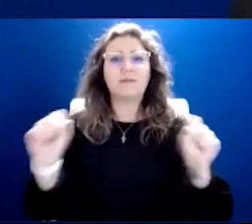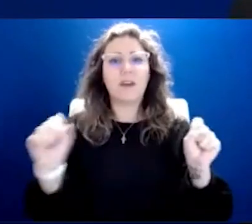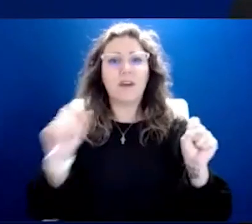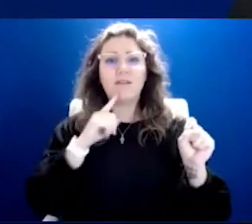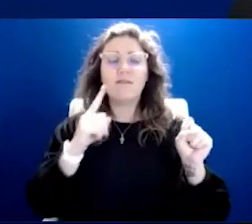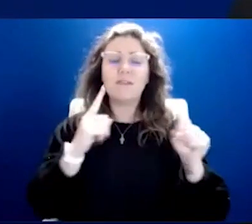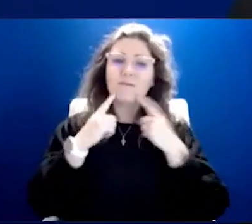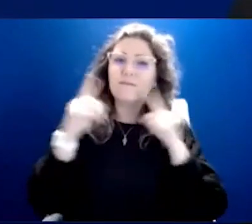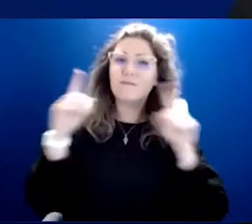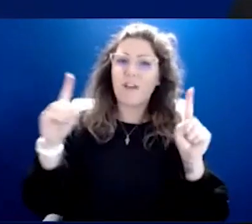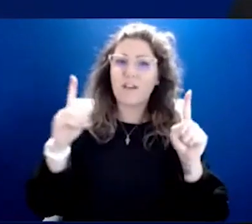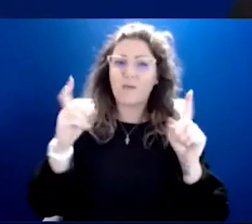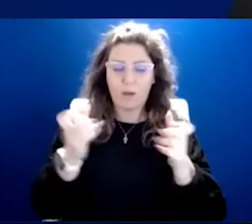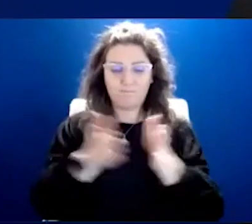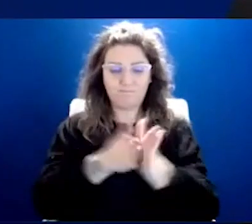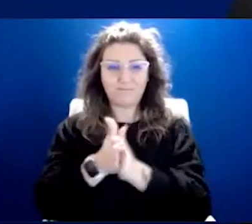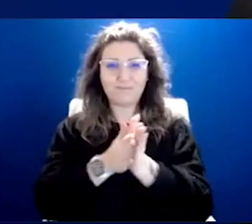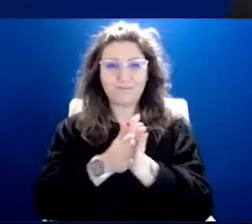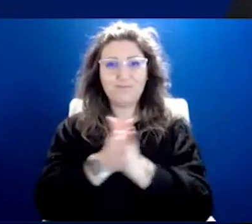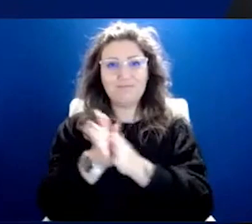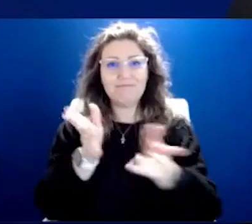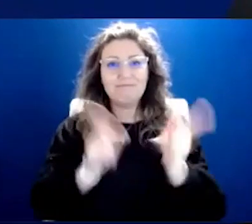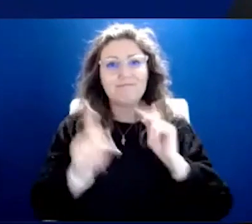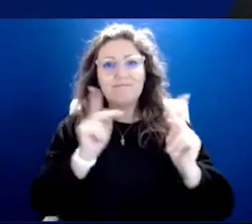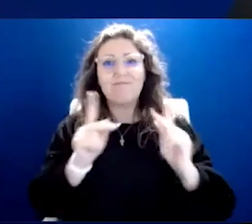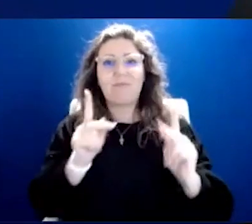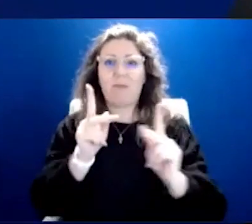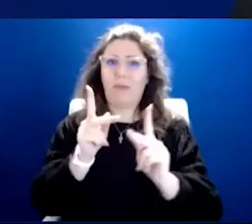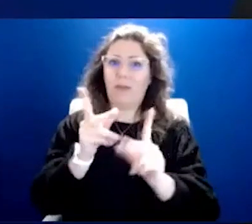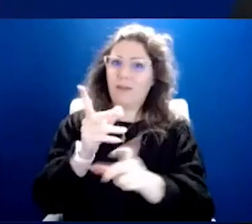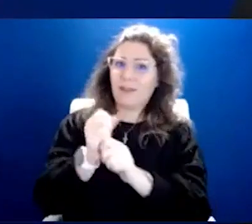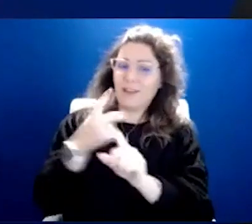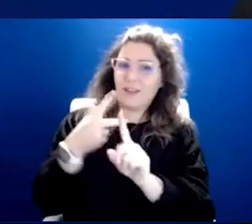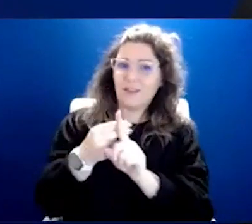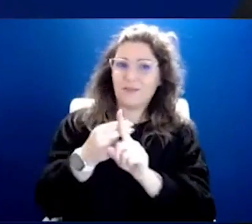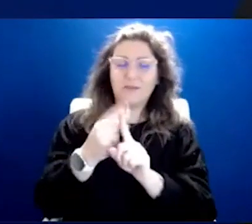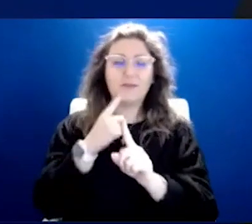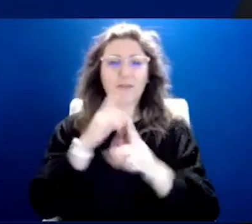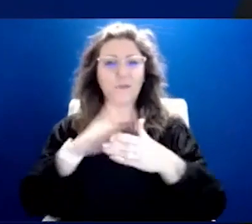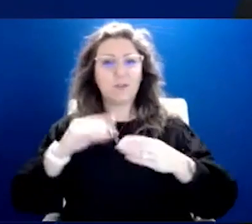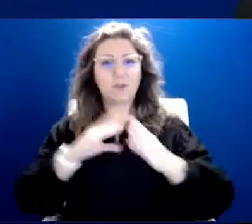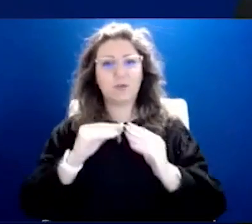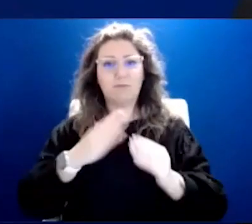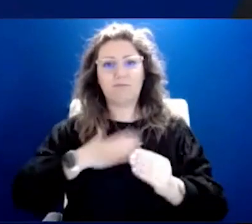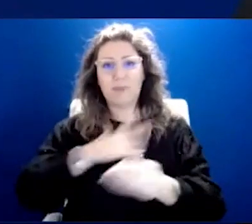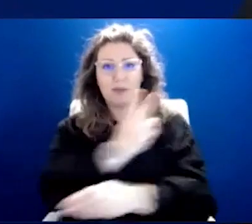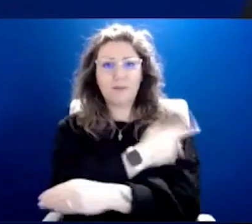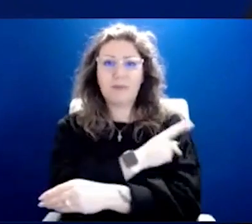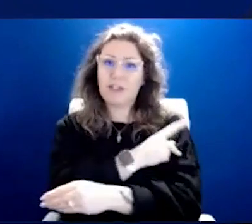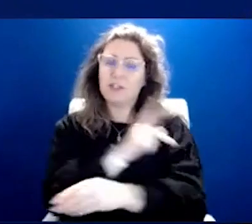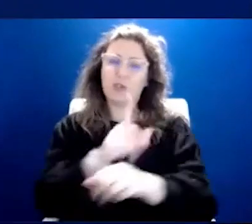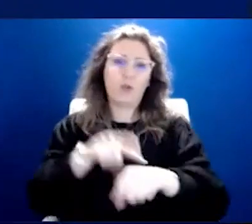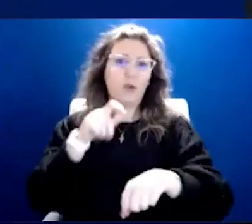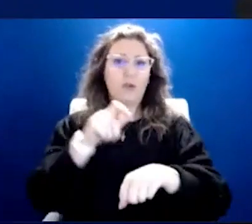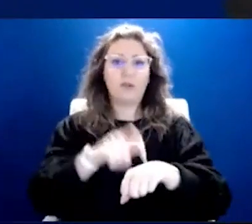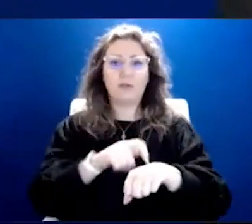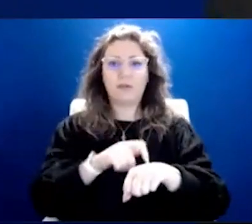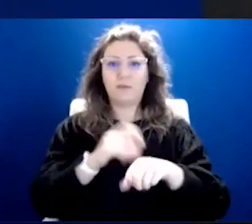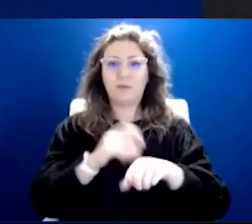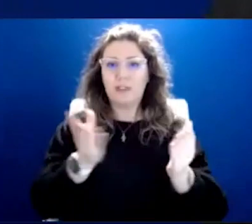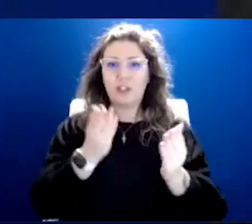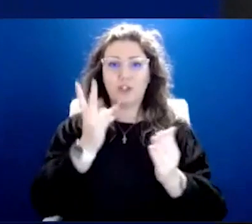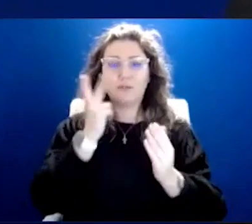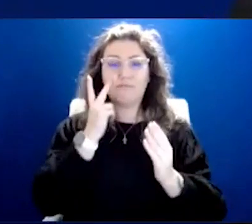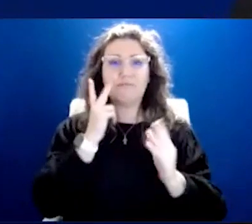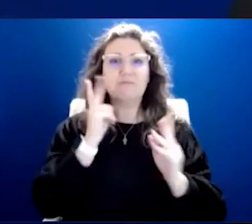want to motivate people to get them. I had a story about a patient of mine that's a longtime patient of mine here. In fact, saw lots of physicians here and was